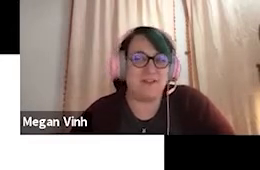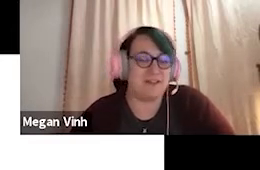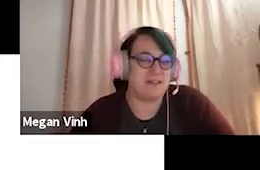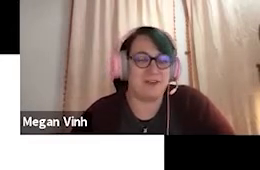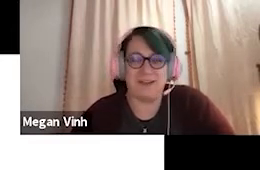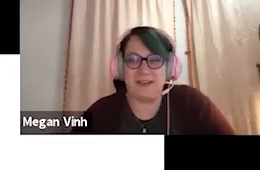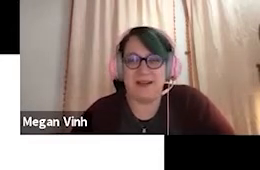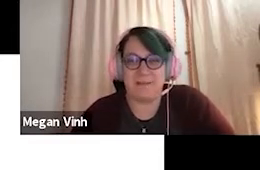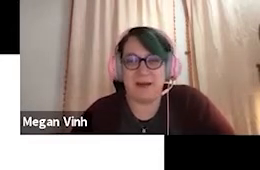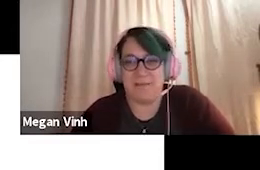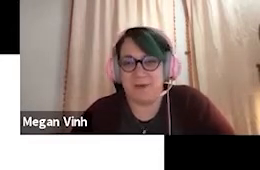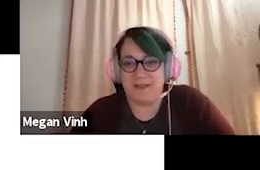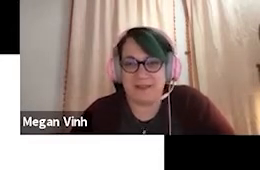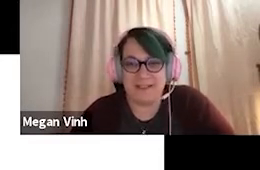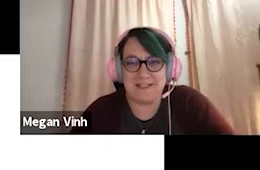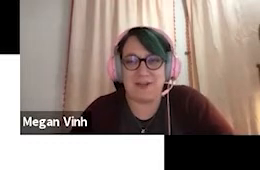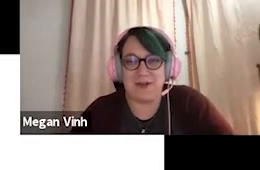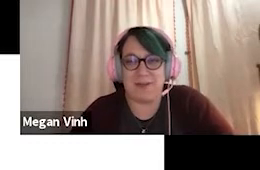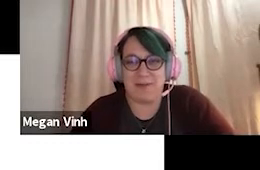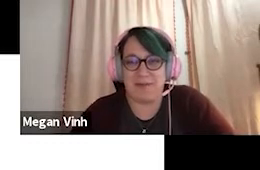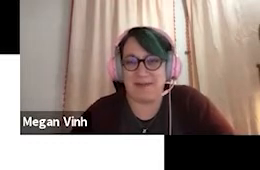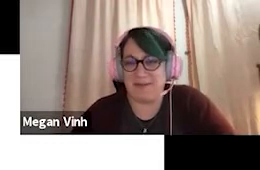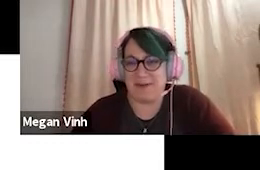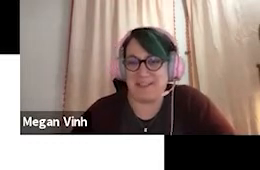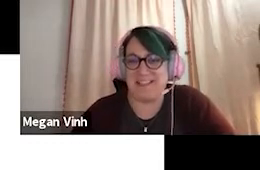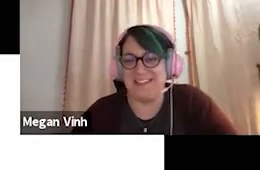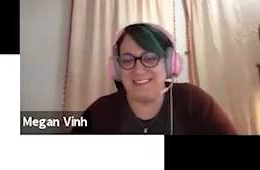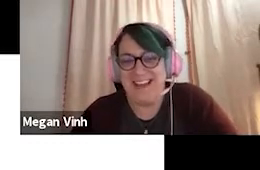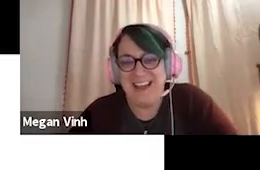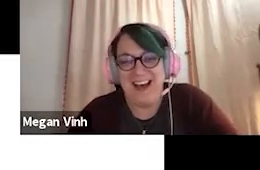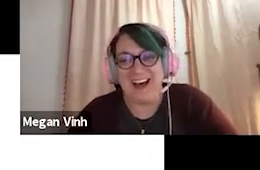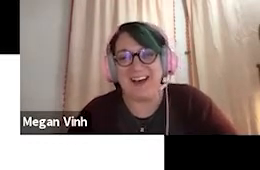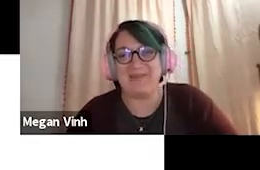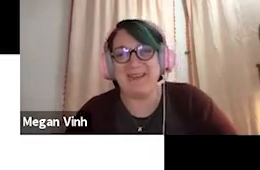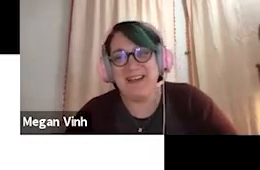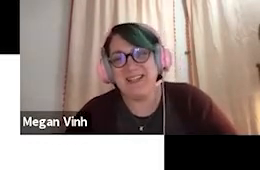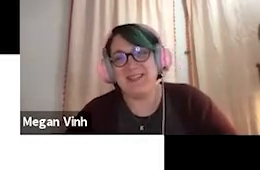find during this call that I'm the one that likes to talk probably the most.